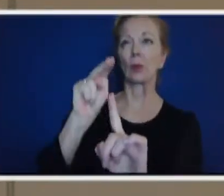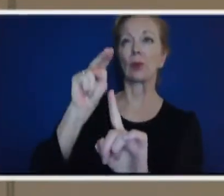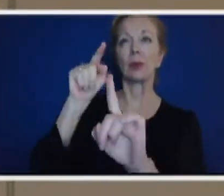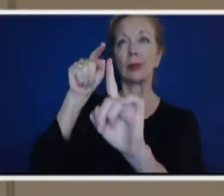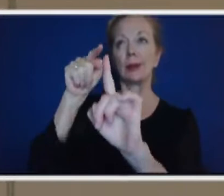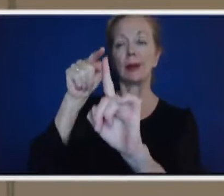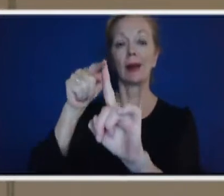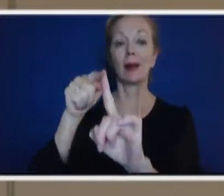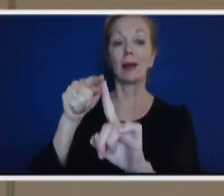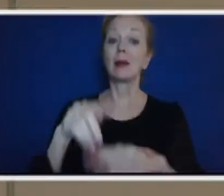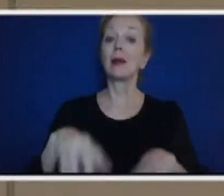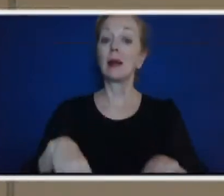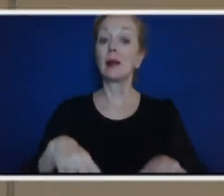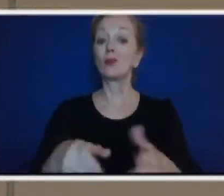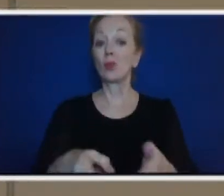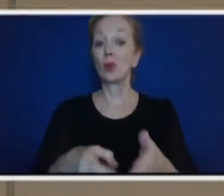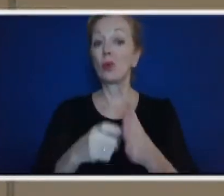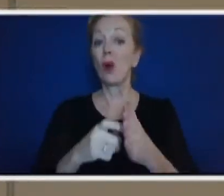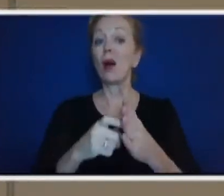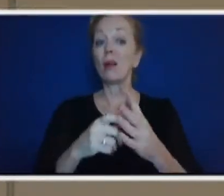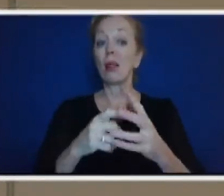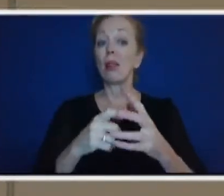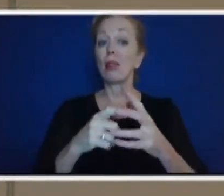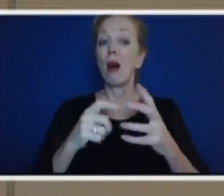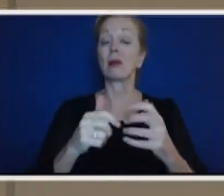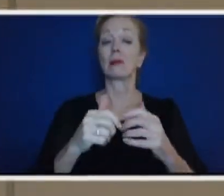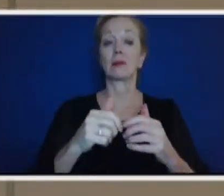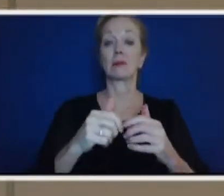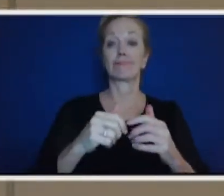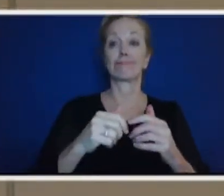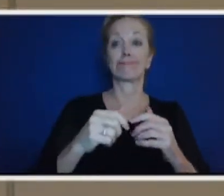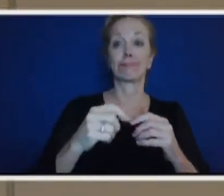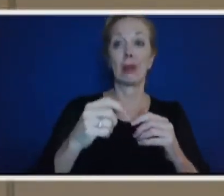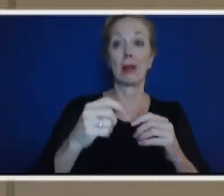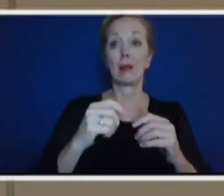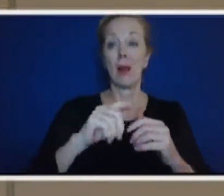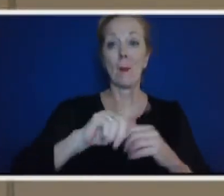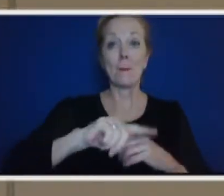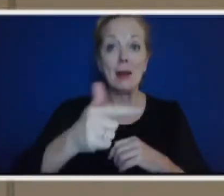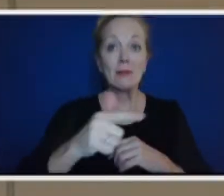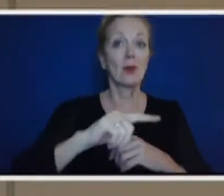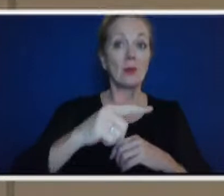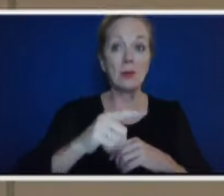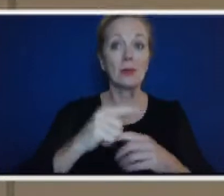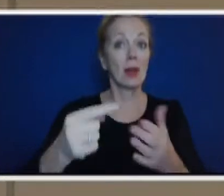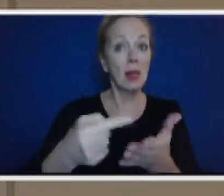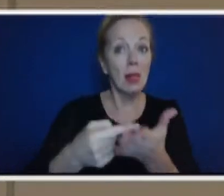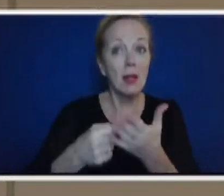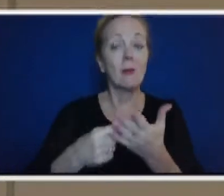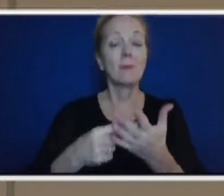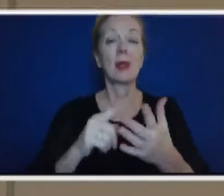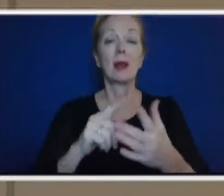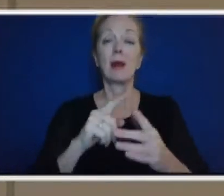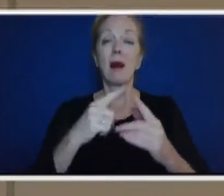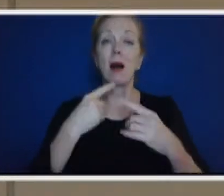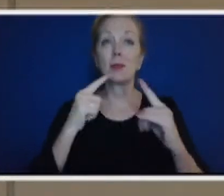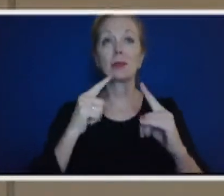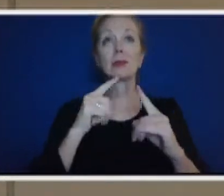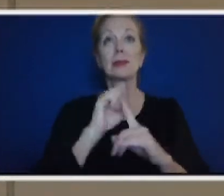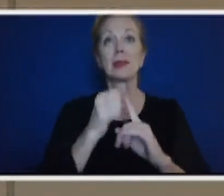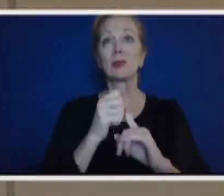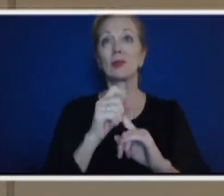took a lot of back and forth, and ultimately, I think it was one of those situations where it was